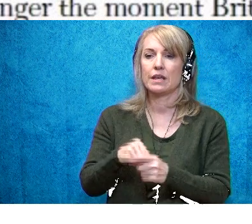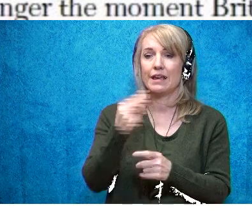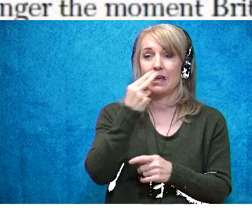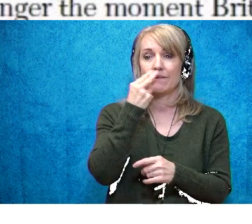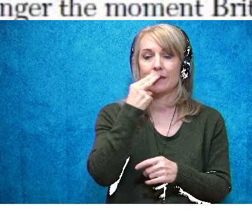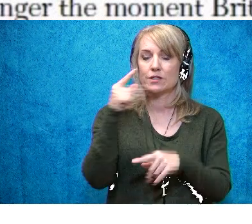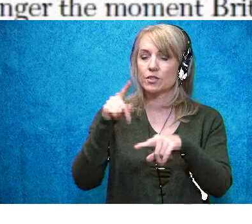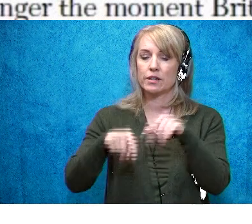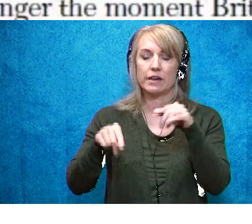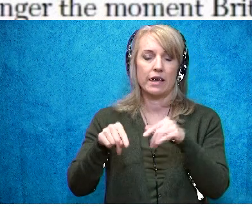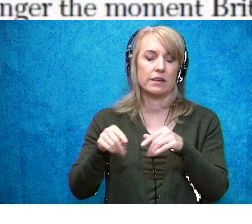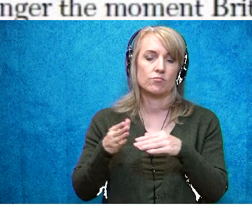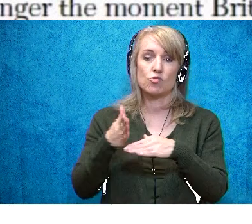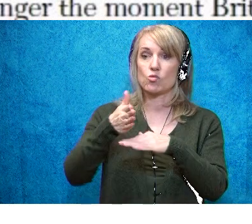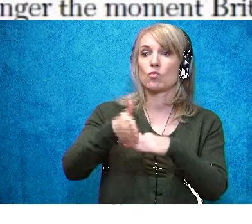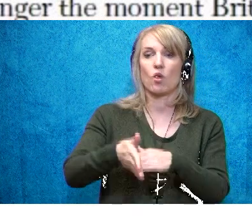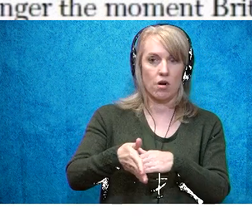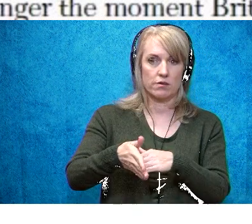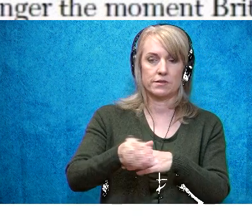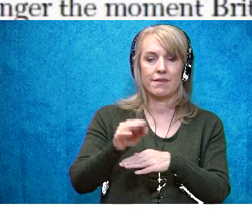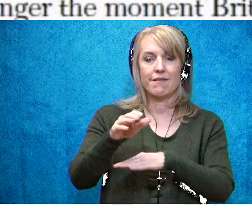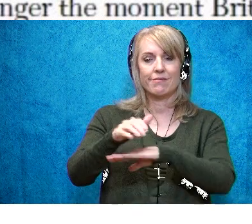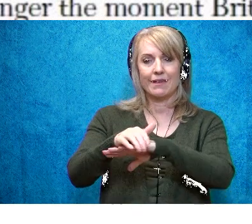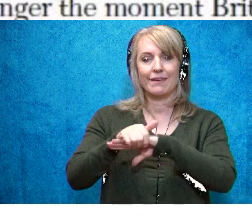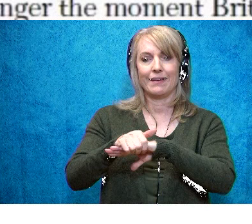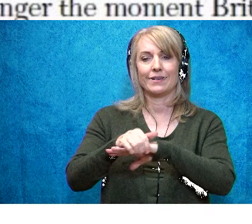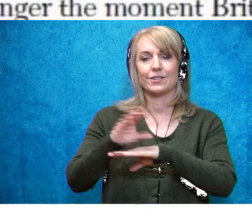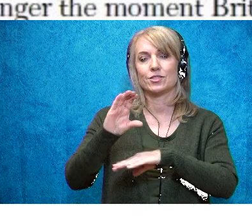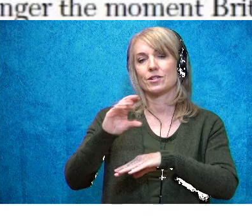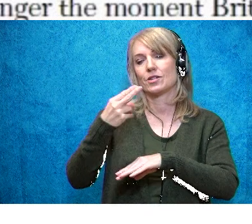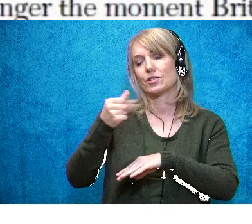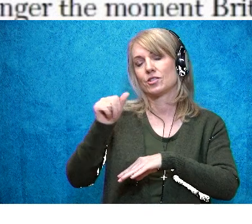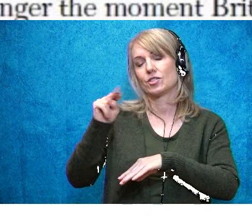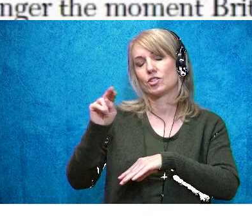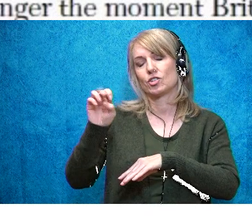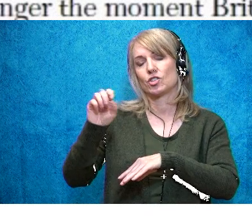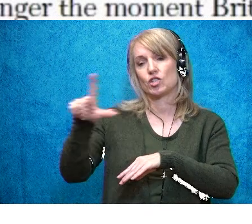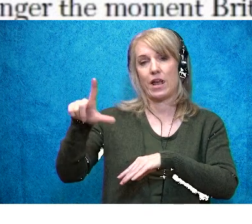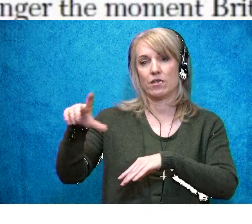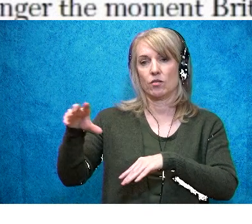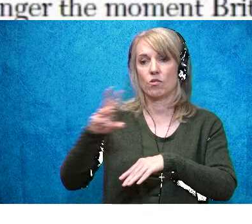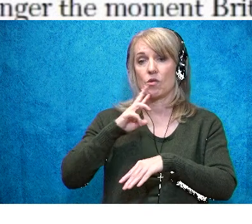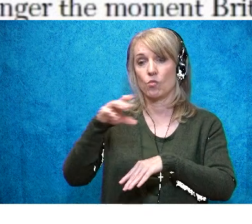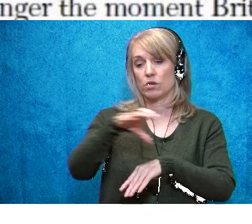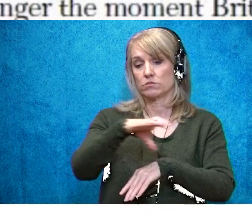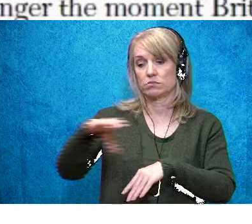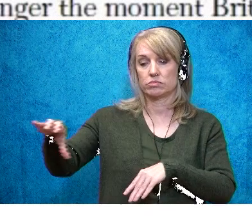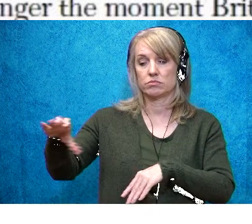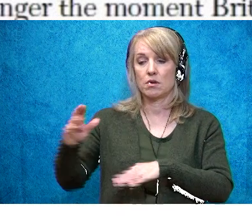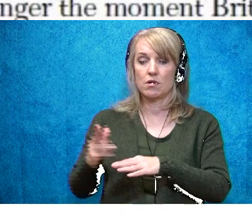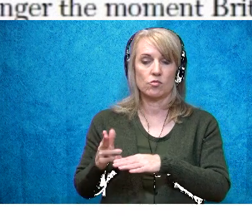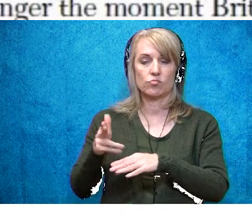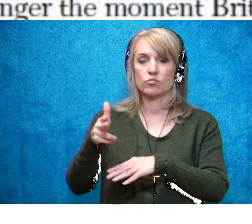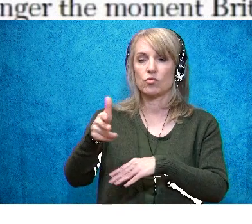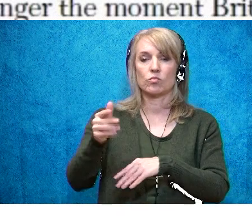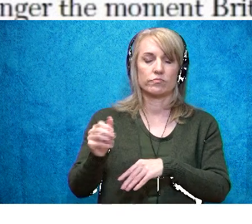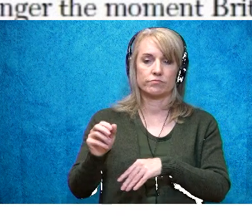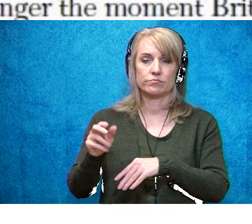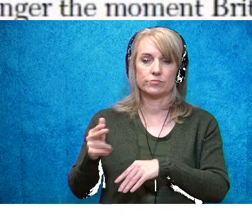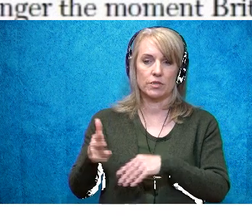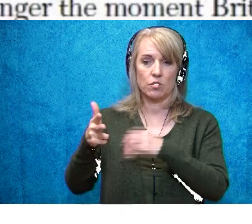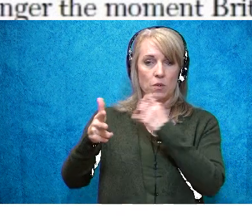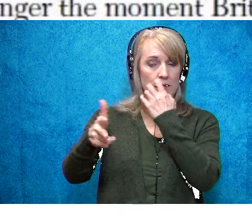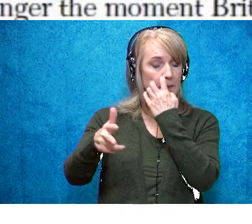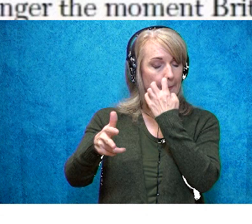English Channel, he can't cross 3,000 miles of sea. But there is only one reason why he has not crossed the English Channel. That is because